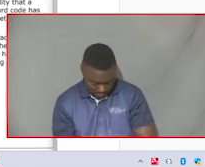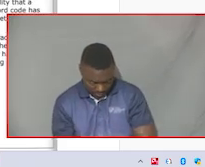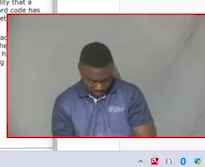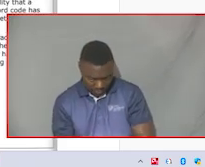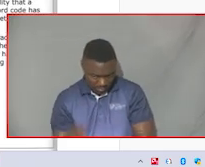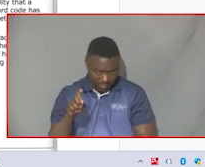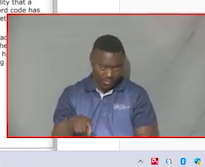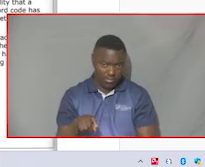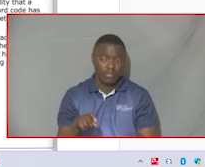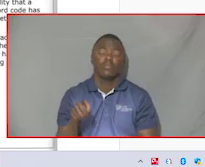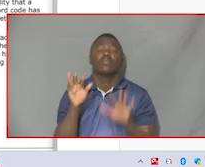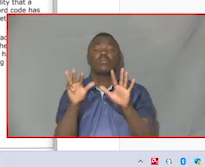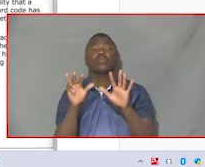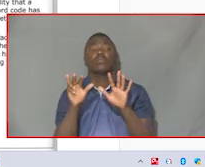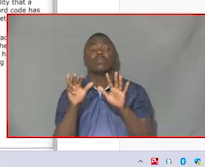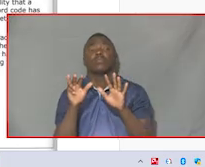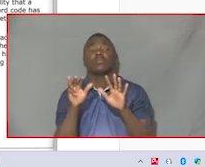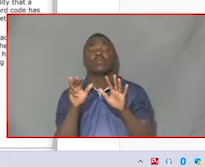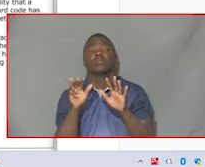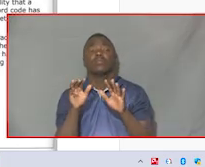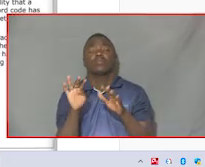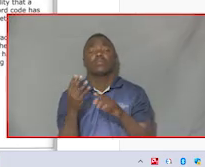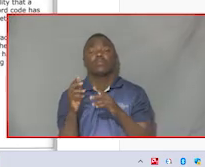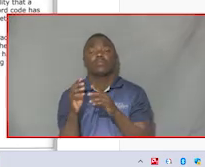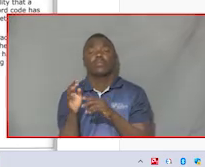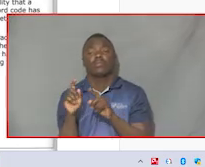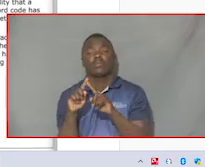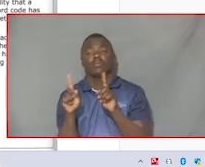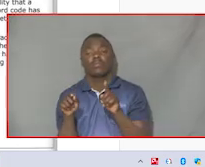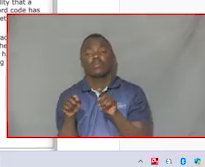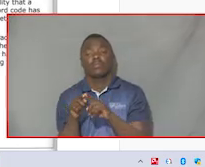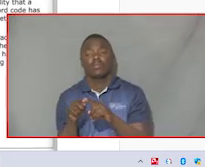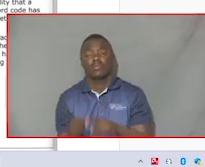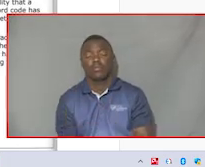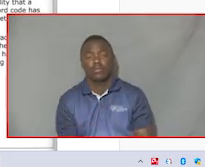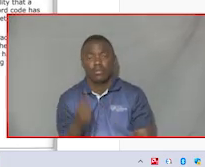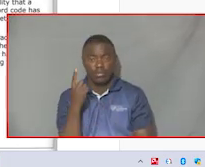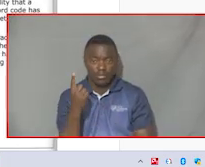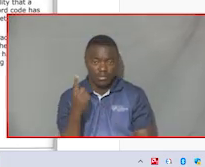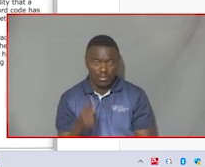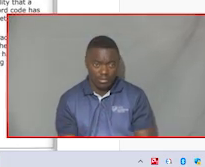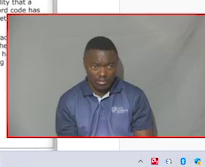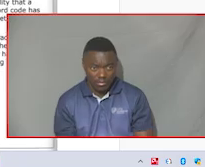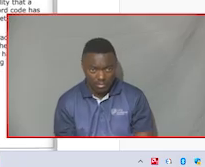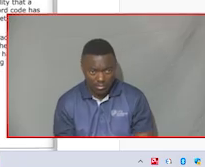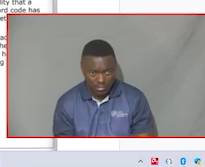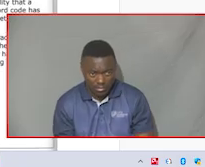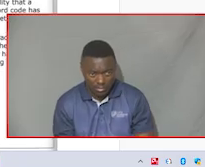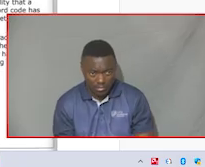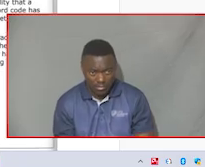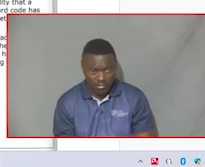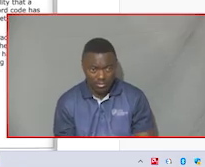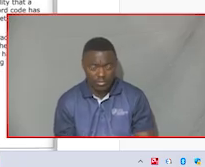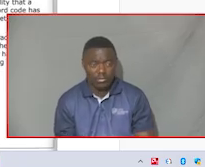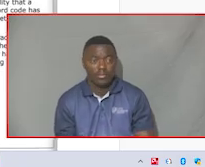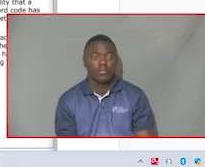must end with a 9. So in the fourth block, how many digits can I only use? 1. They say the numbers may not